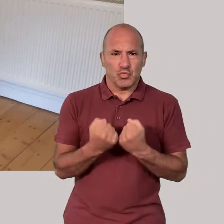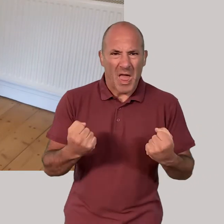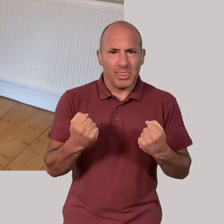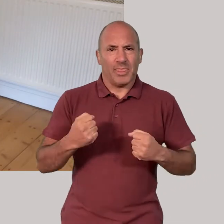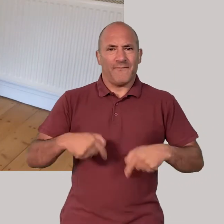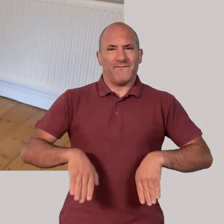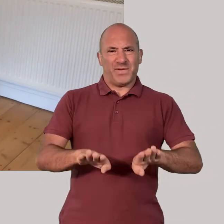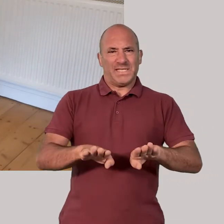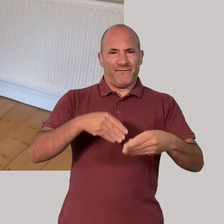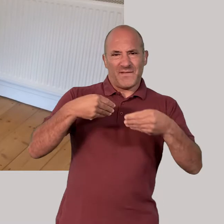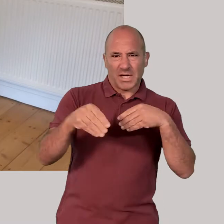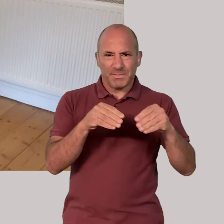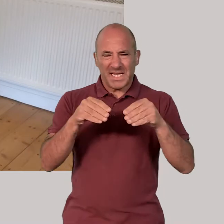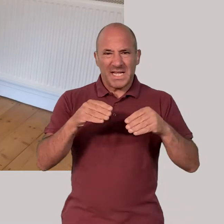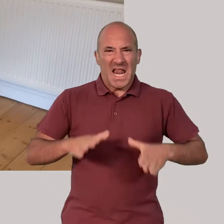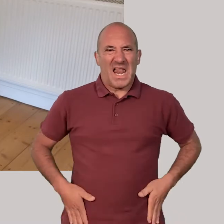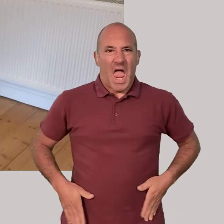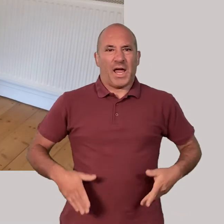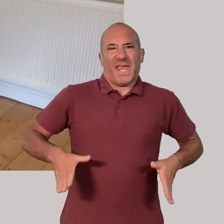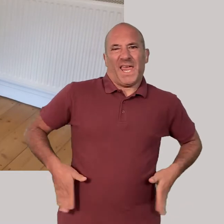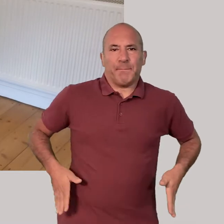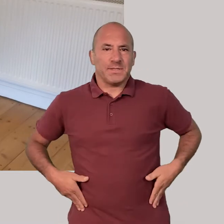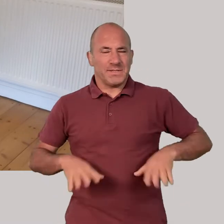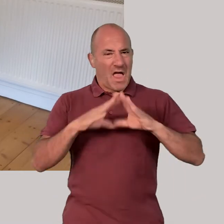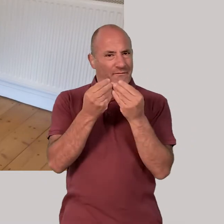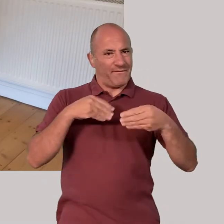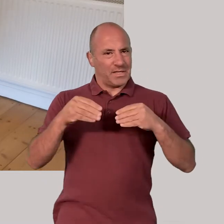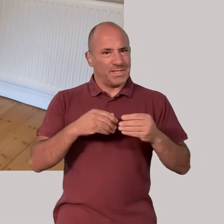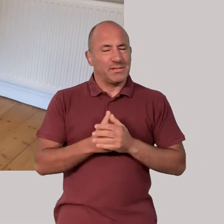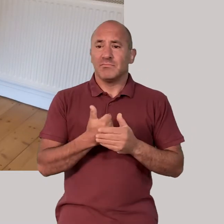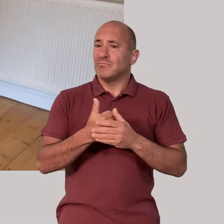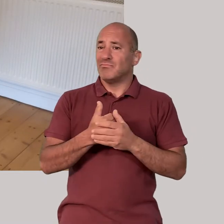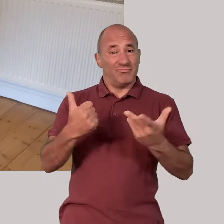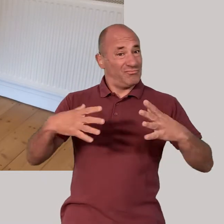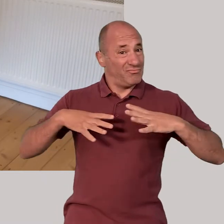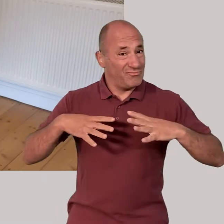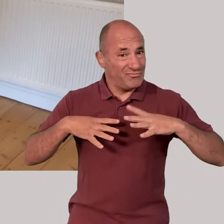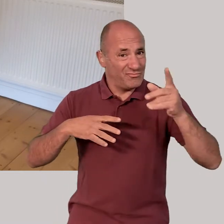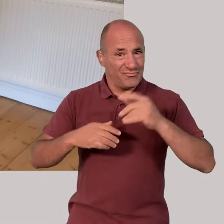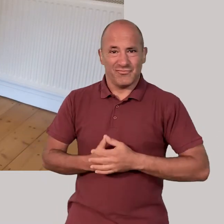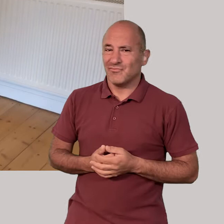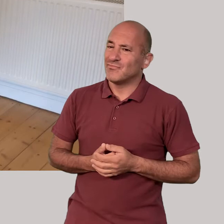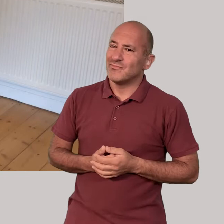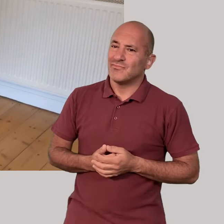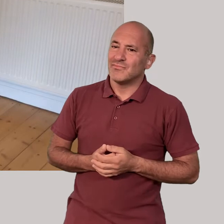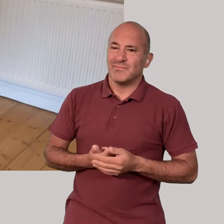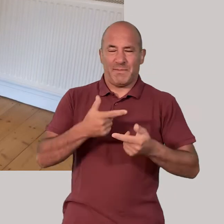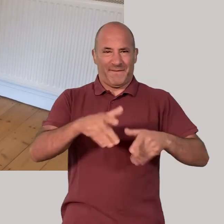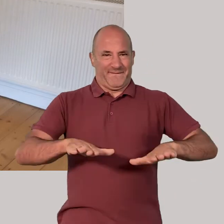at building strength and flexibility of the feet and the legs and the hips. So let's get